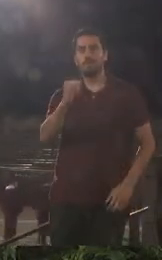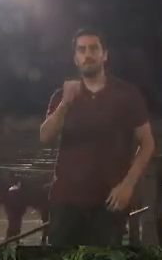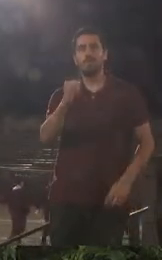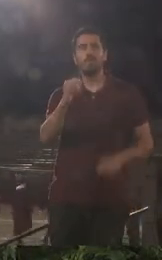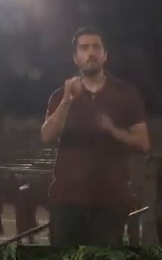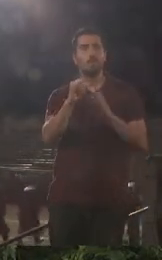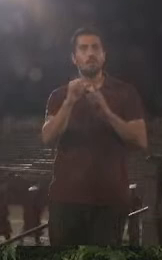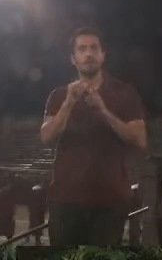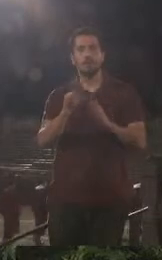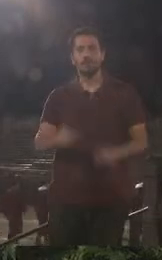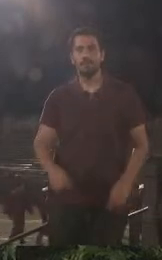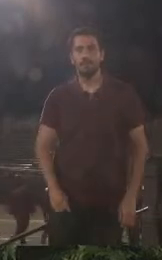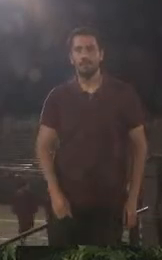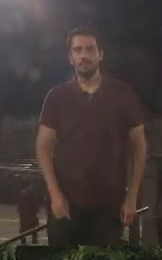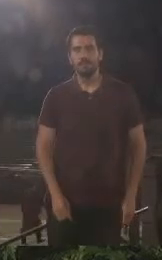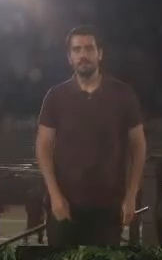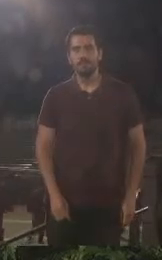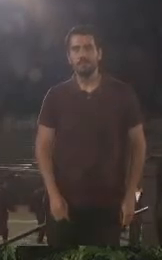Specialist Word.